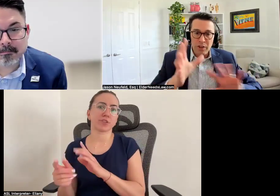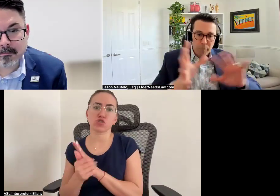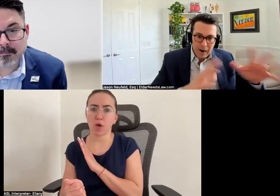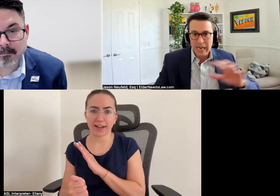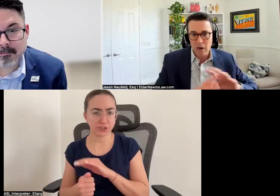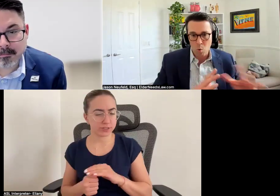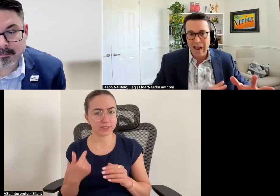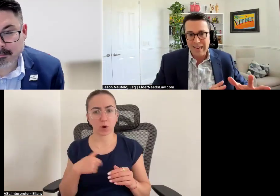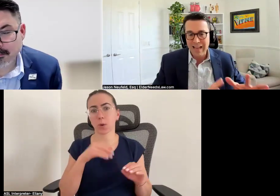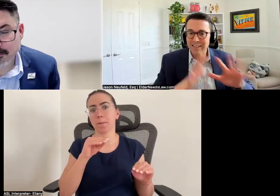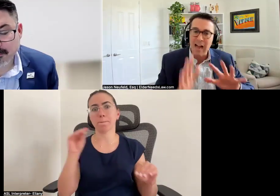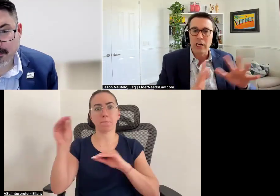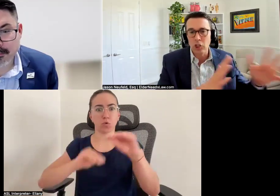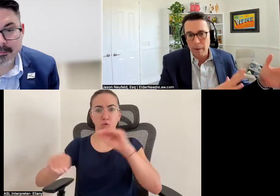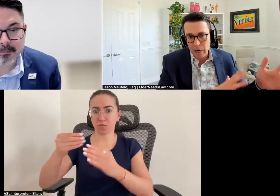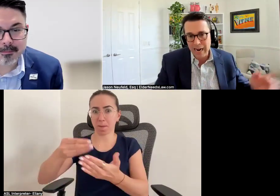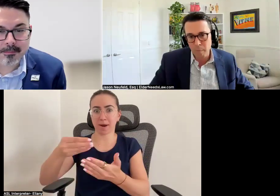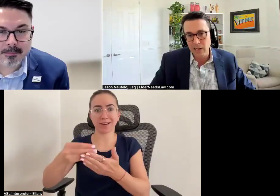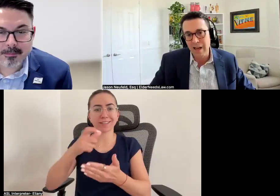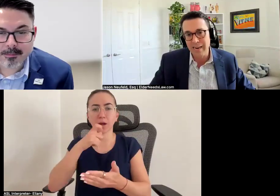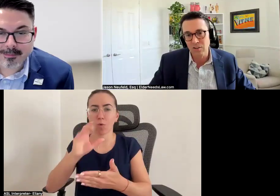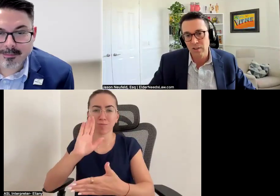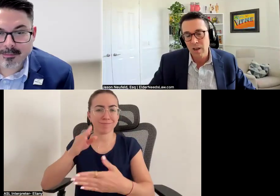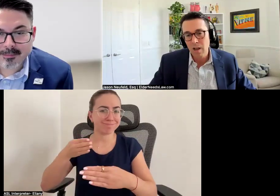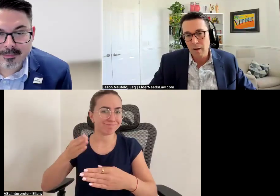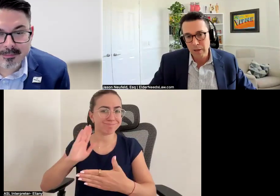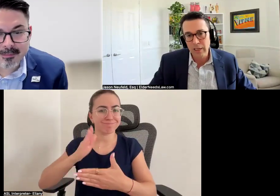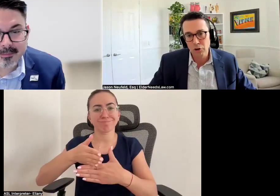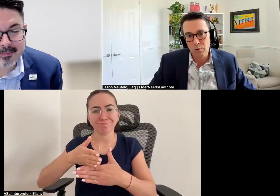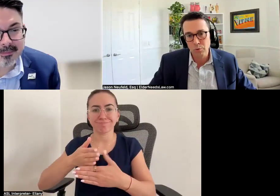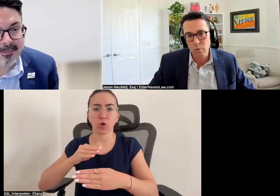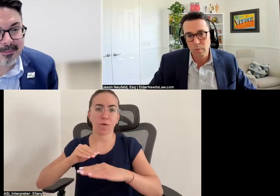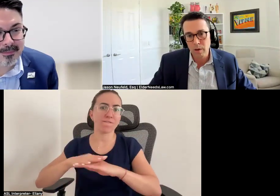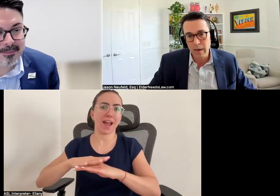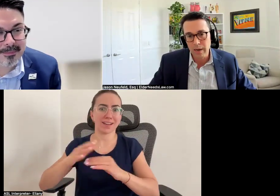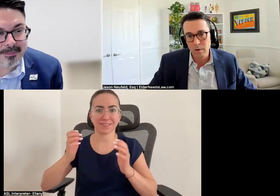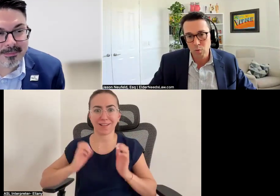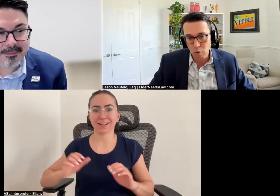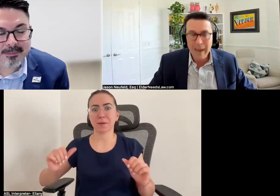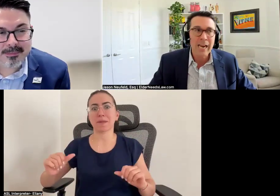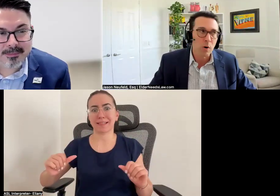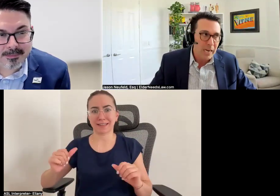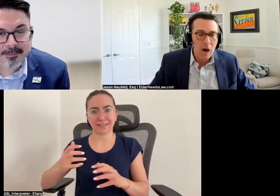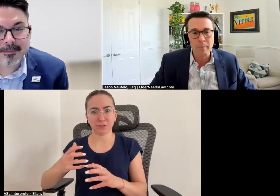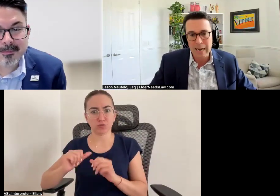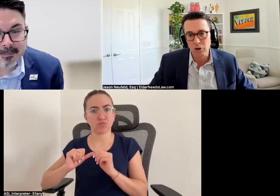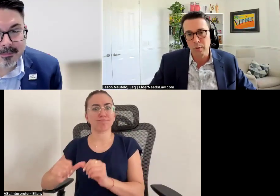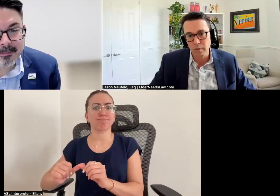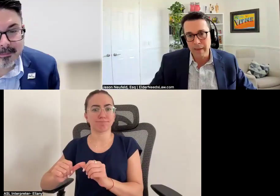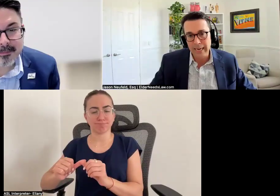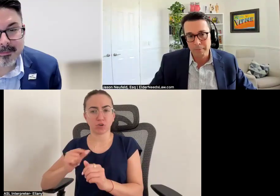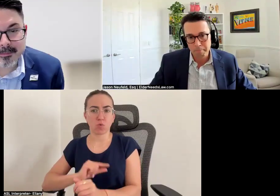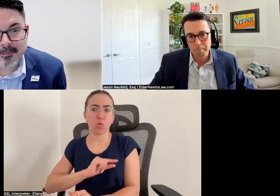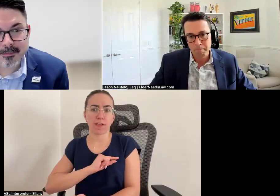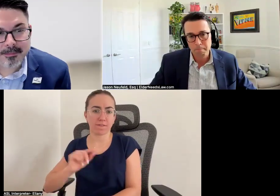move this money in a way that's not going to jeopardize my client's ability to remain or become eligible